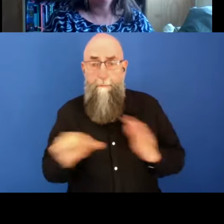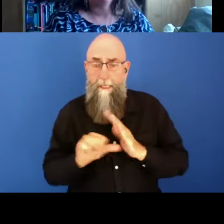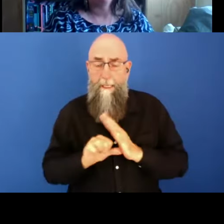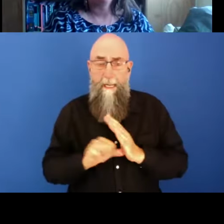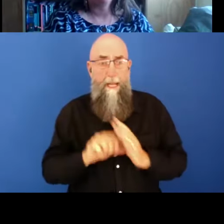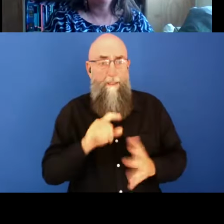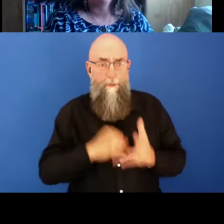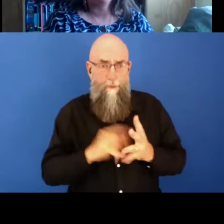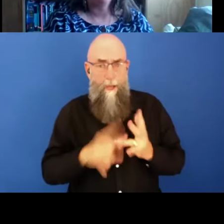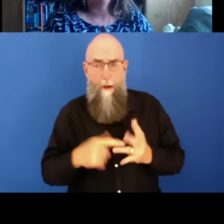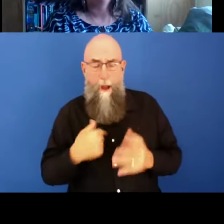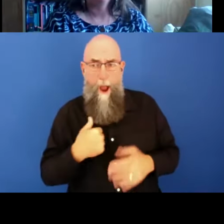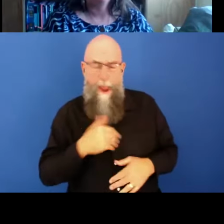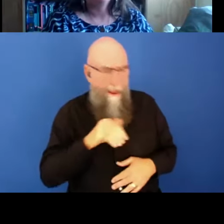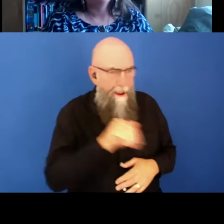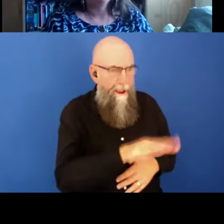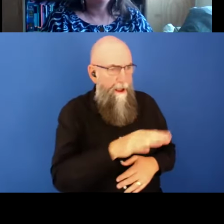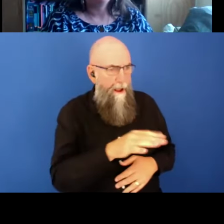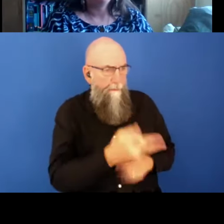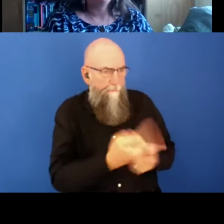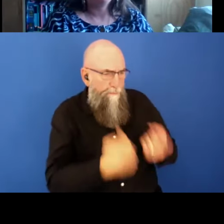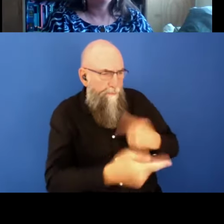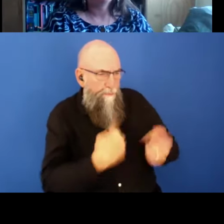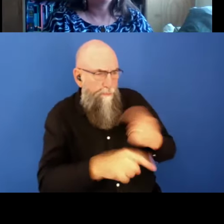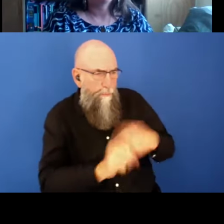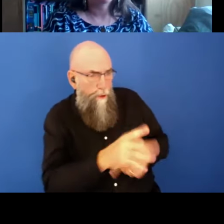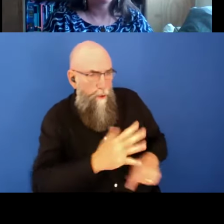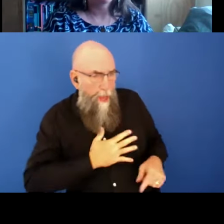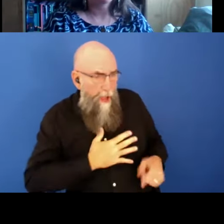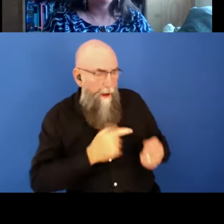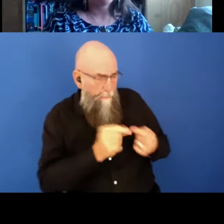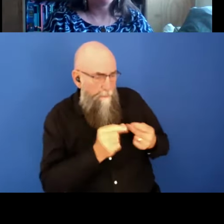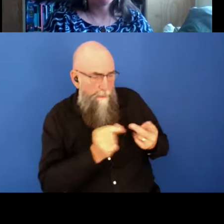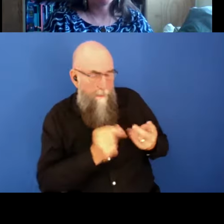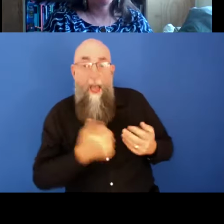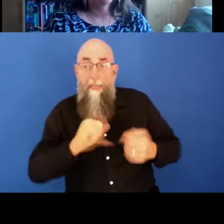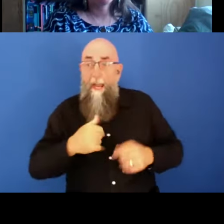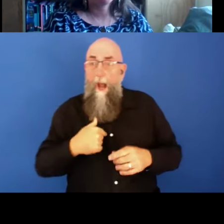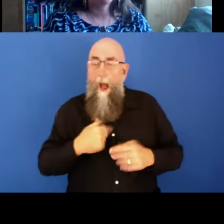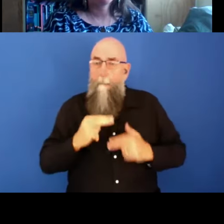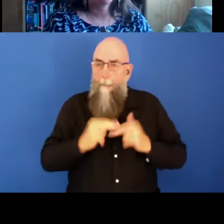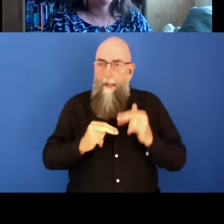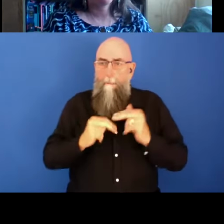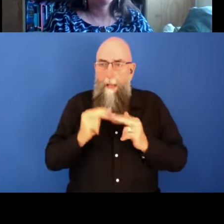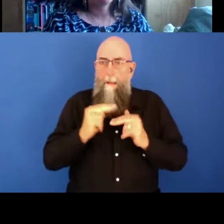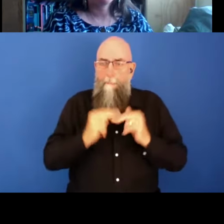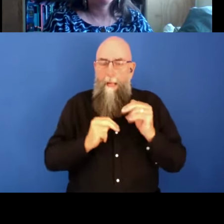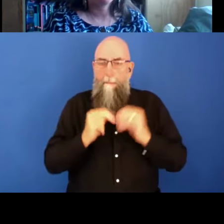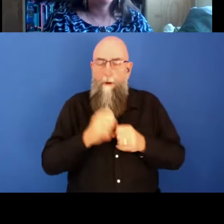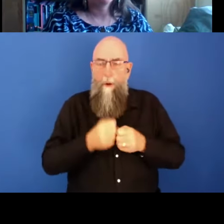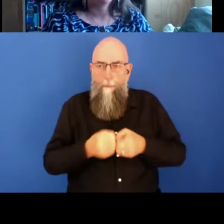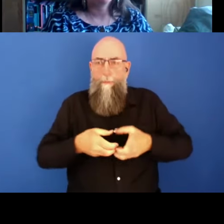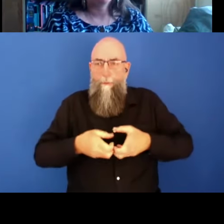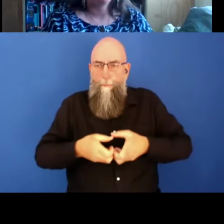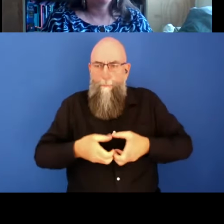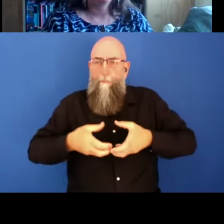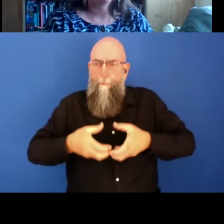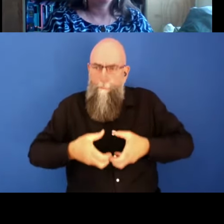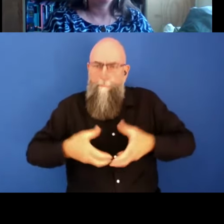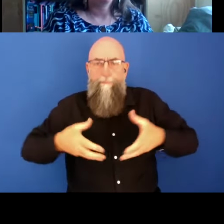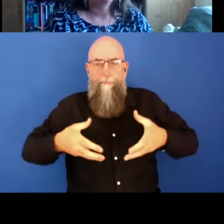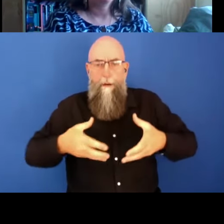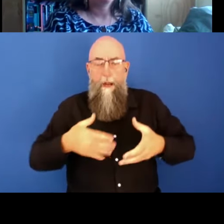found out what they were interested in and then i built from there so that idea of that conversation being the starting point and i and we were really clear that